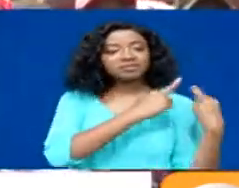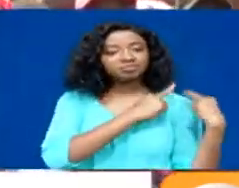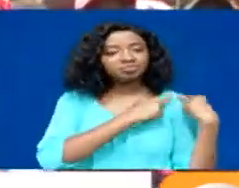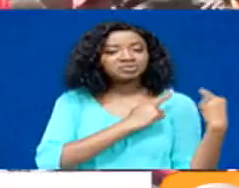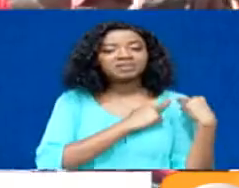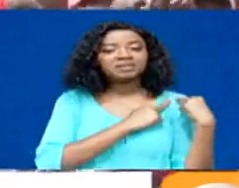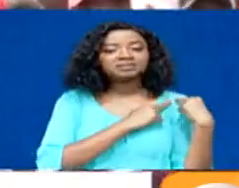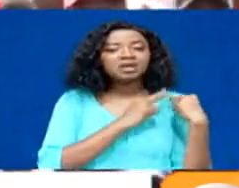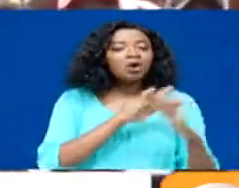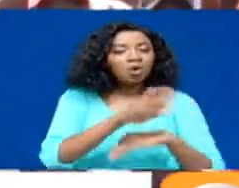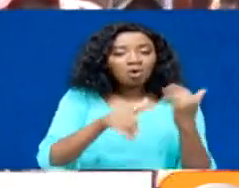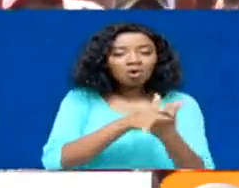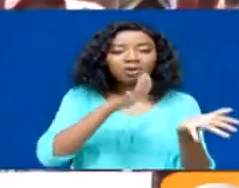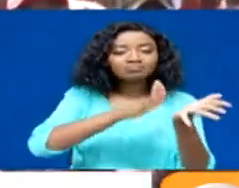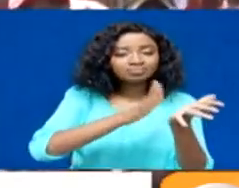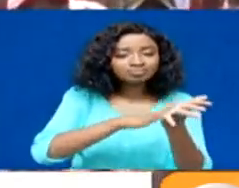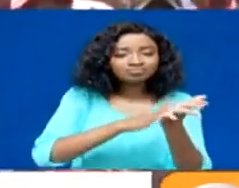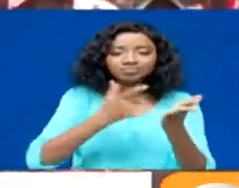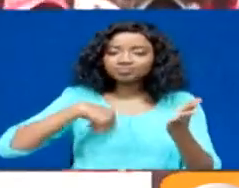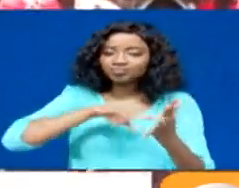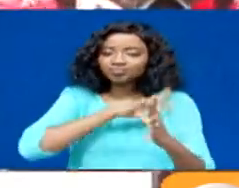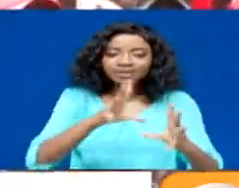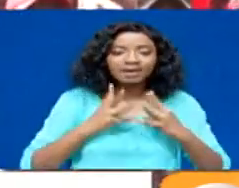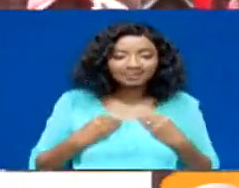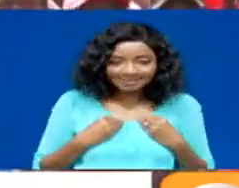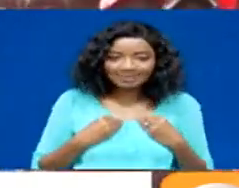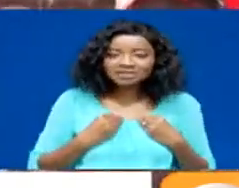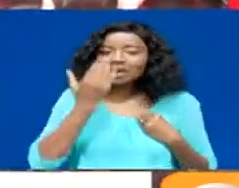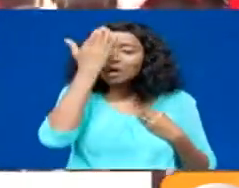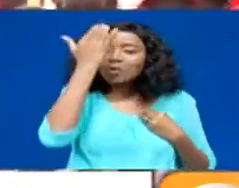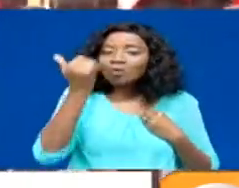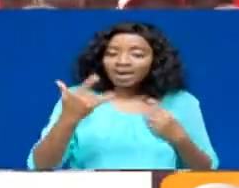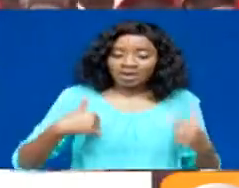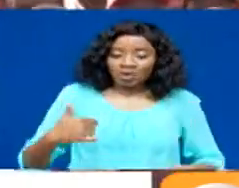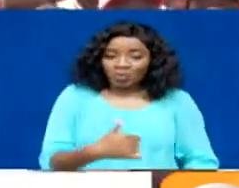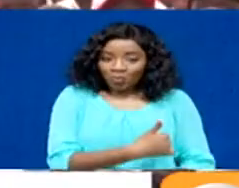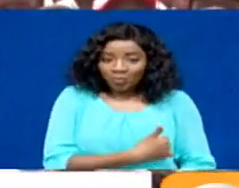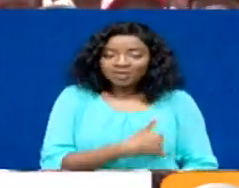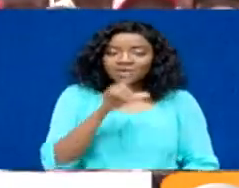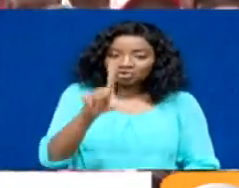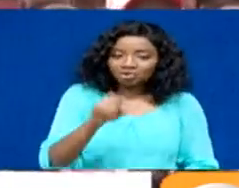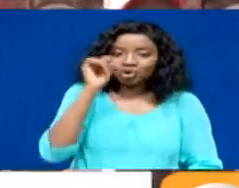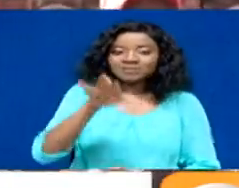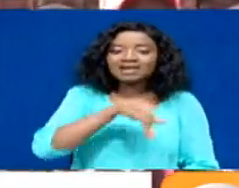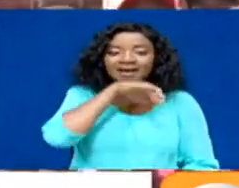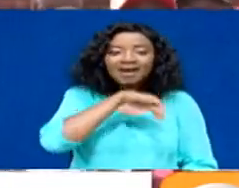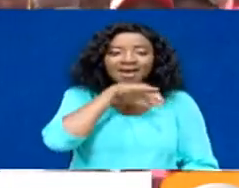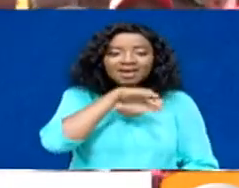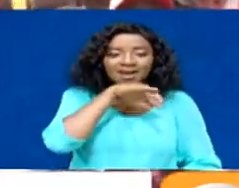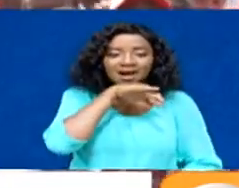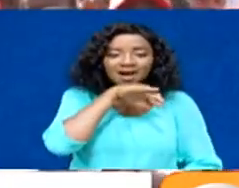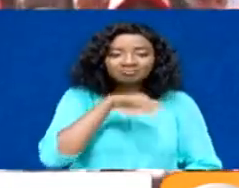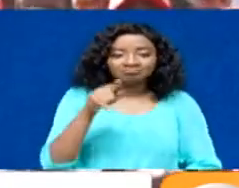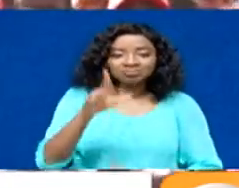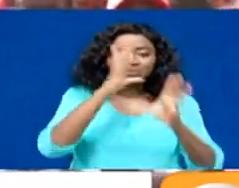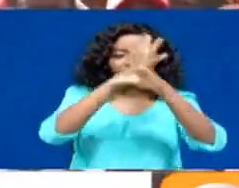every credit ya ile kazi imefanywa na hii serikali, kwa sababu sisi ndio tulichagua Uhuru Kenyatta awe rais